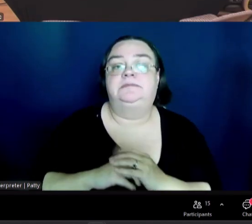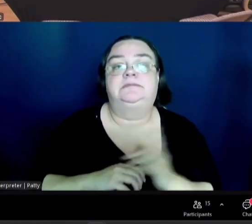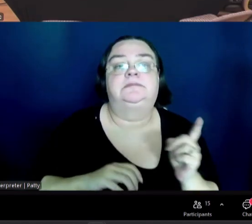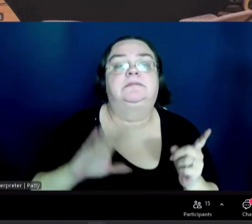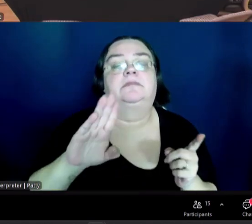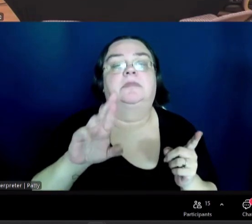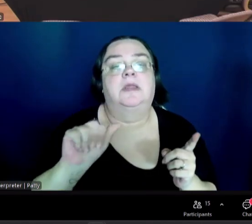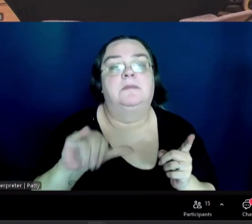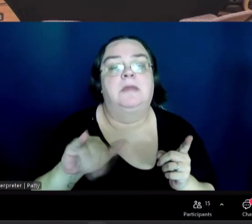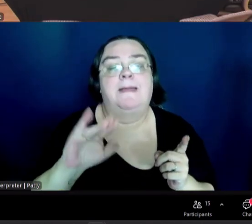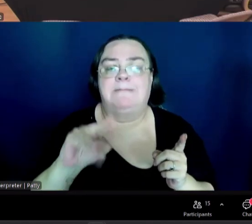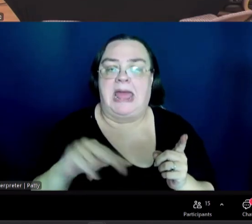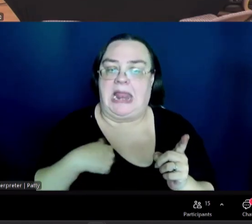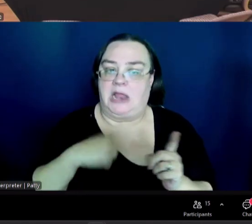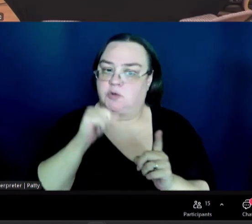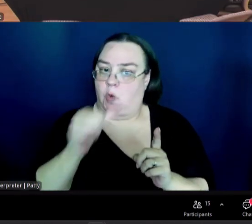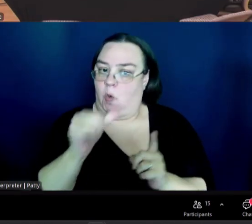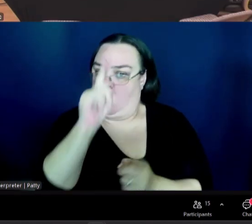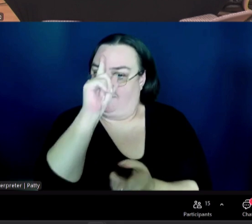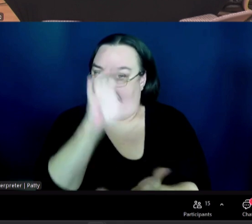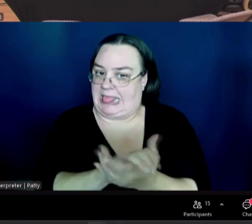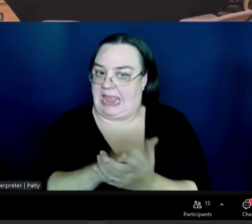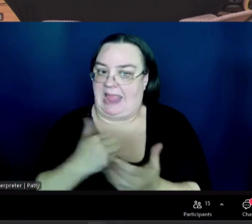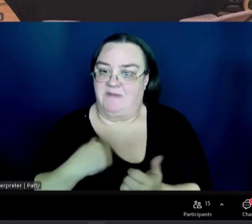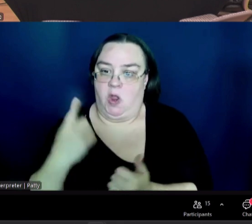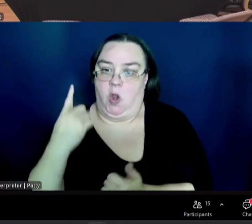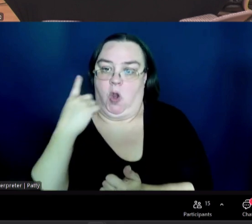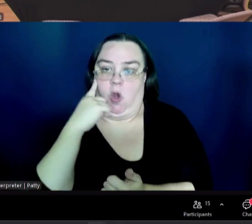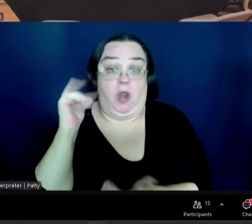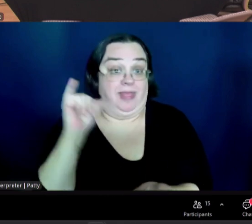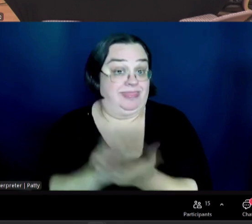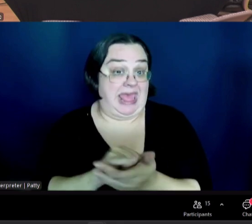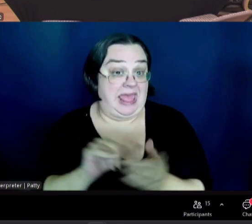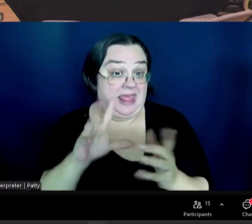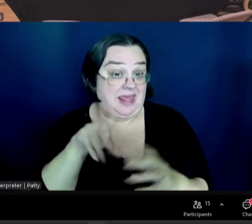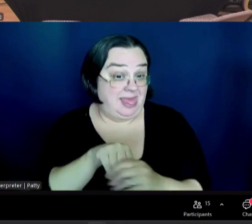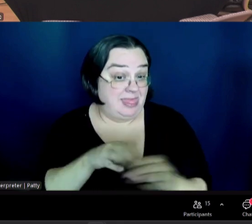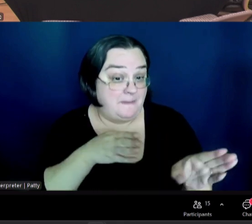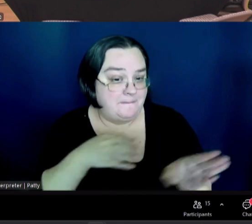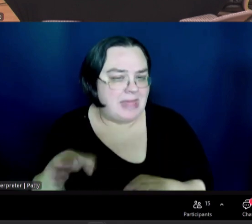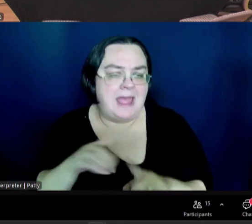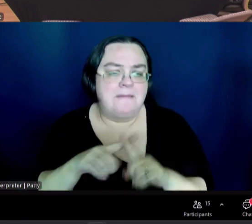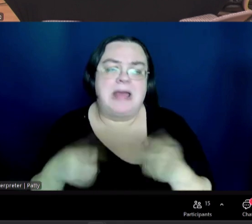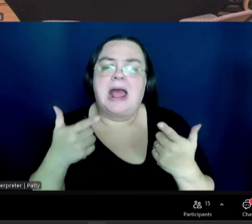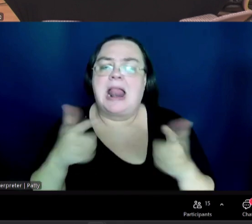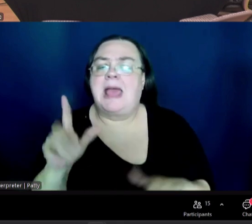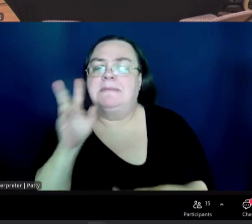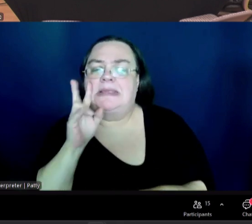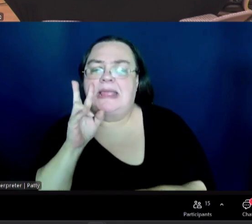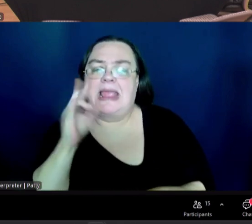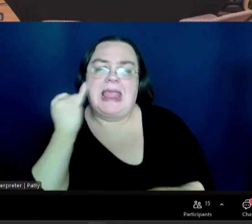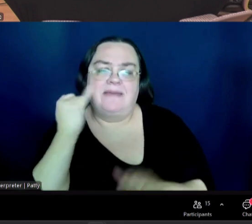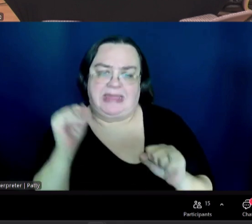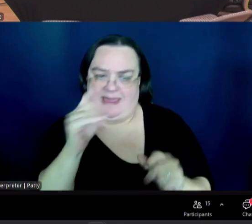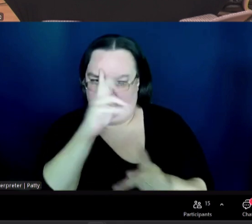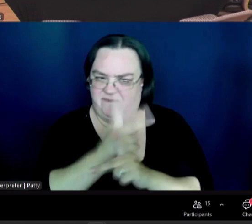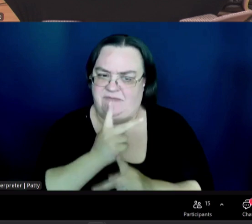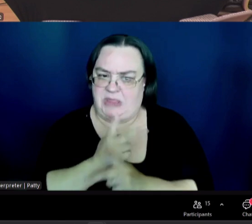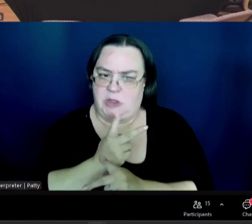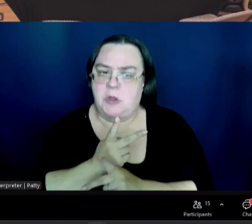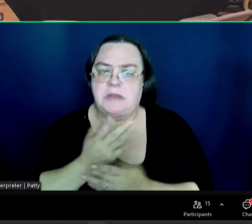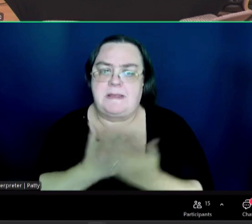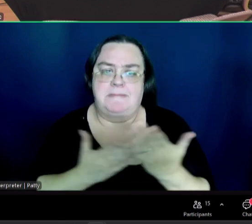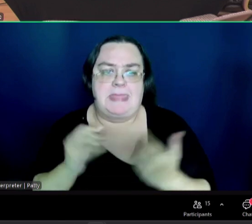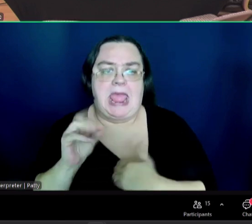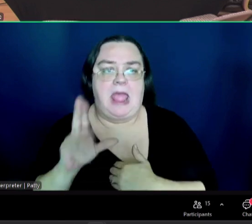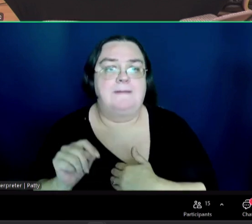I don't believe that I've heard that to be in the plans, but let me see if we can't figure something out.